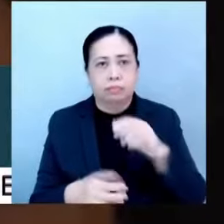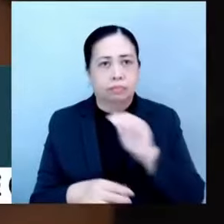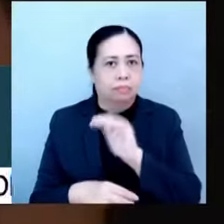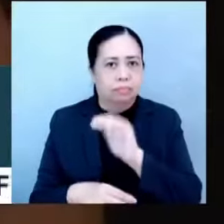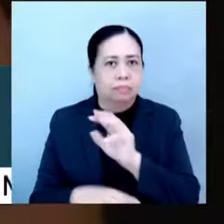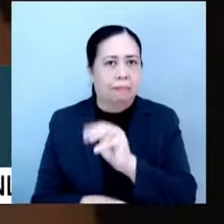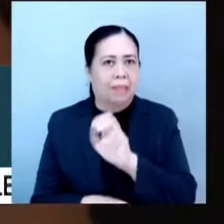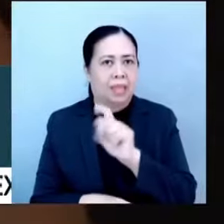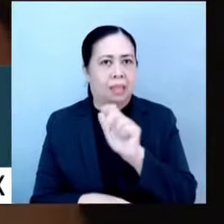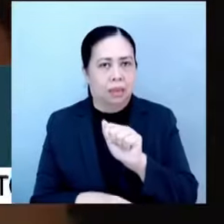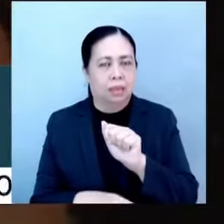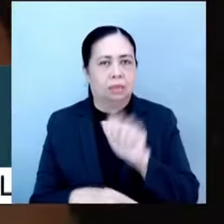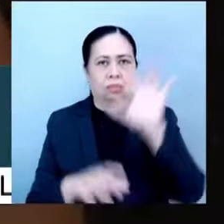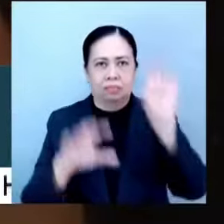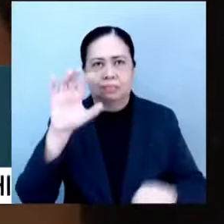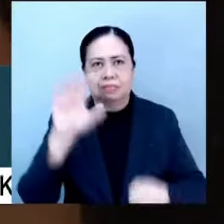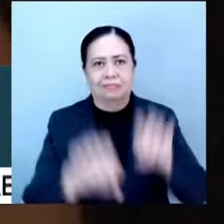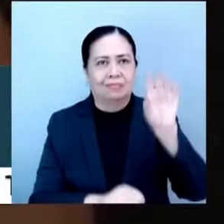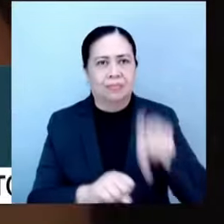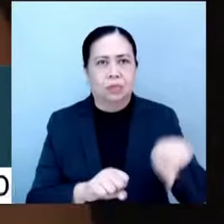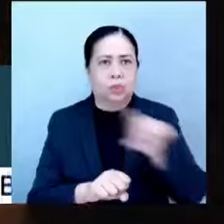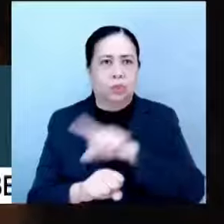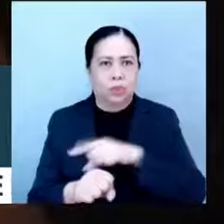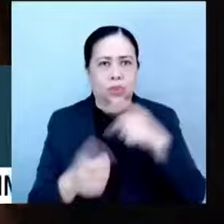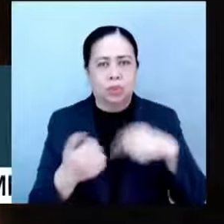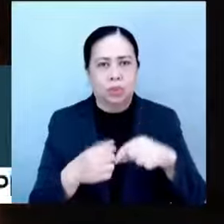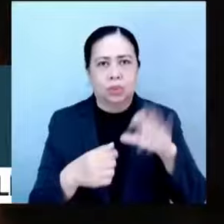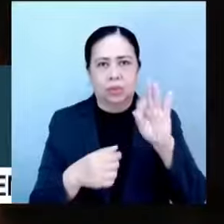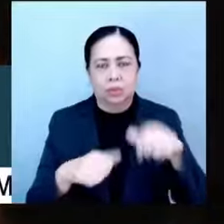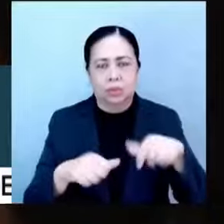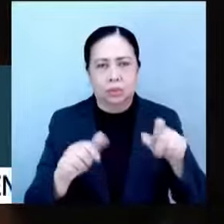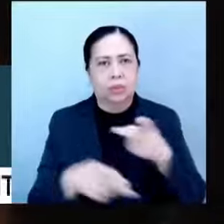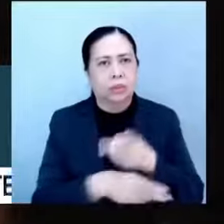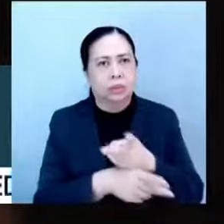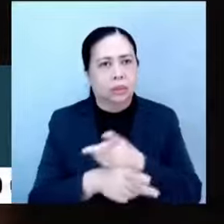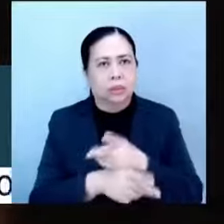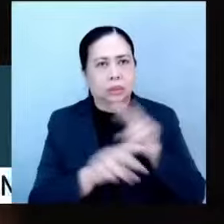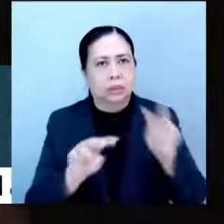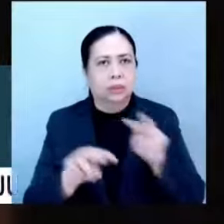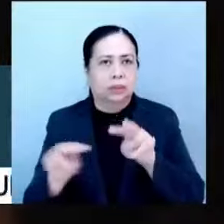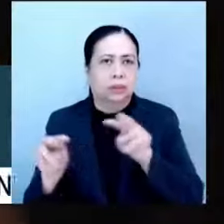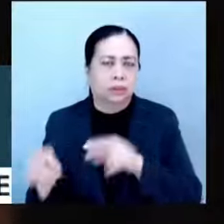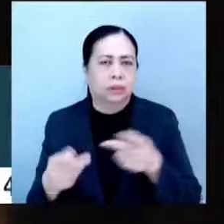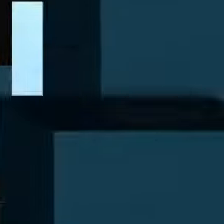all those pages and for government to be more aggressive in regulating social media sites.